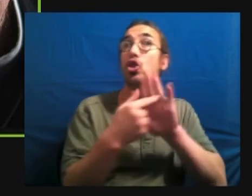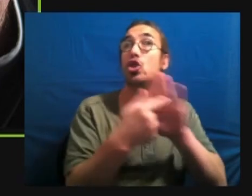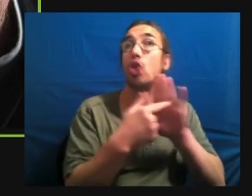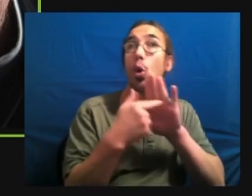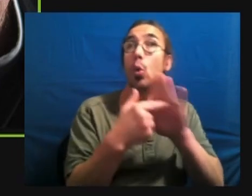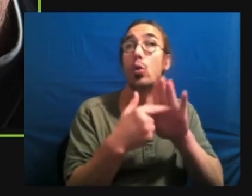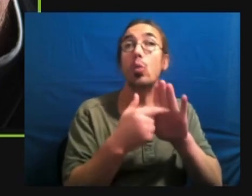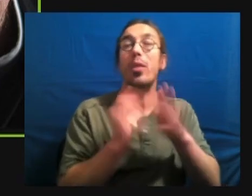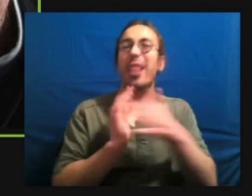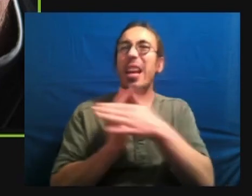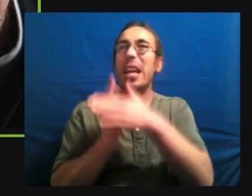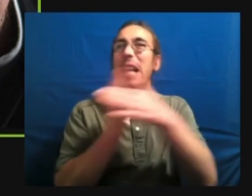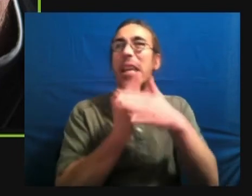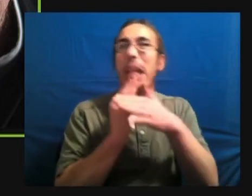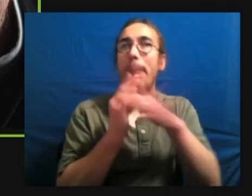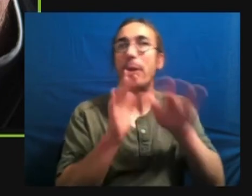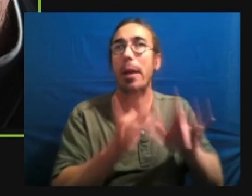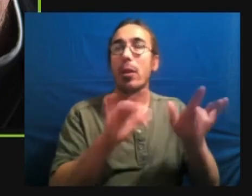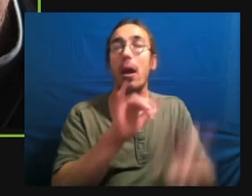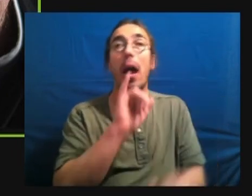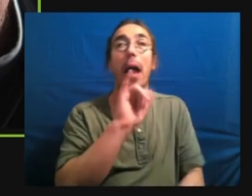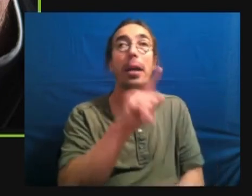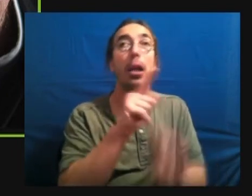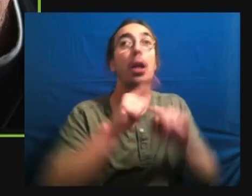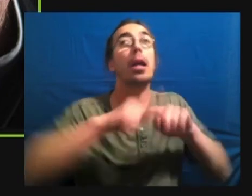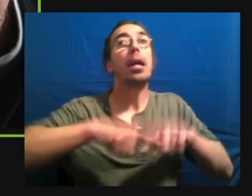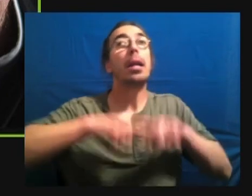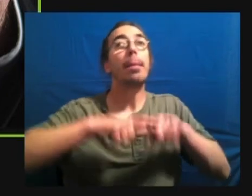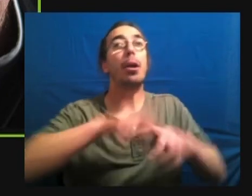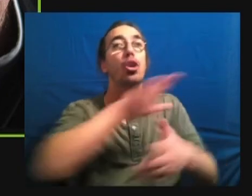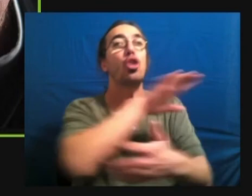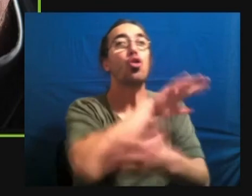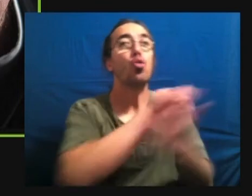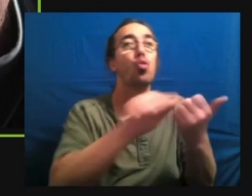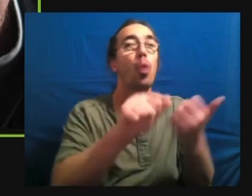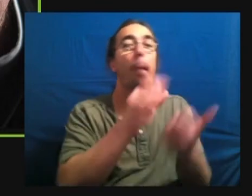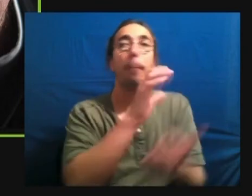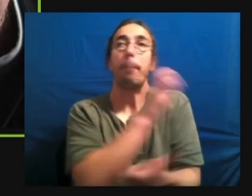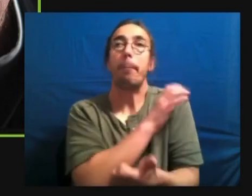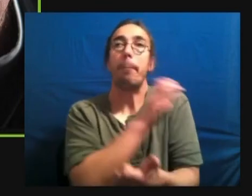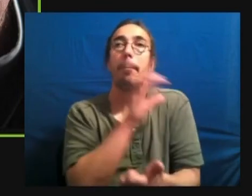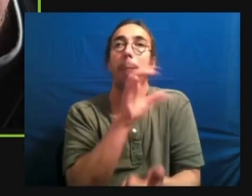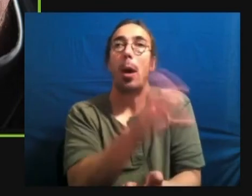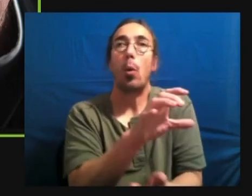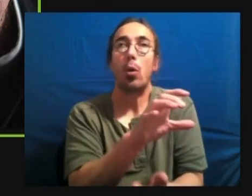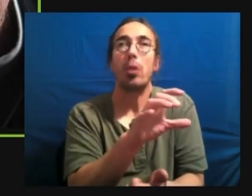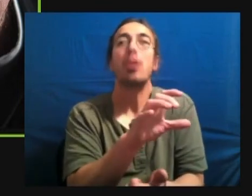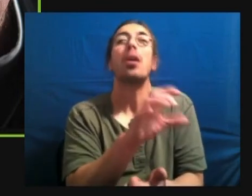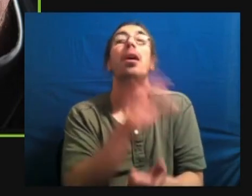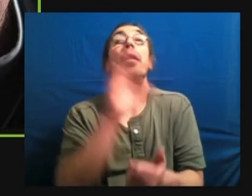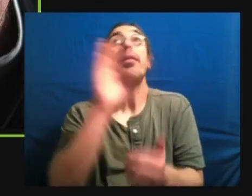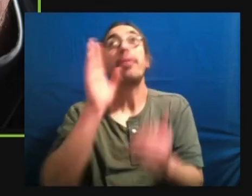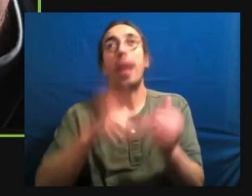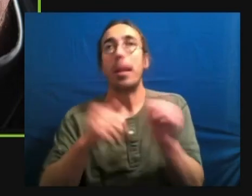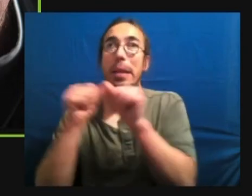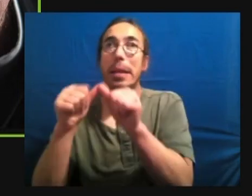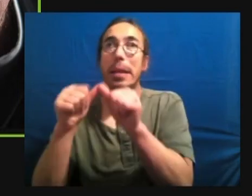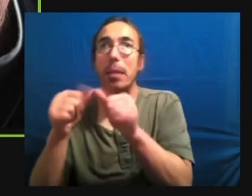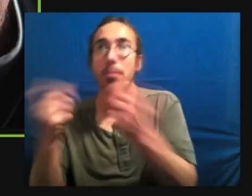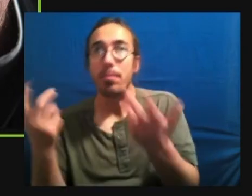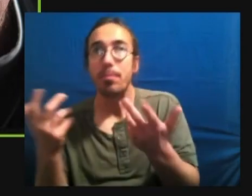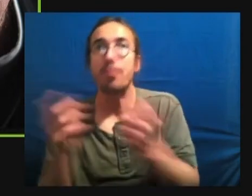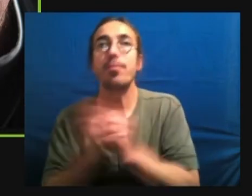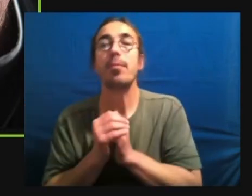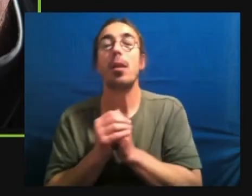empathy, identity depends on destroying power differentials instead of maintaining them. And now you're on your way